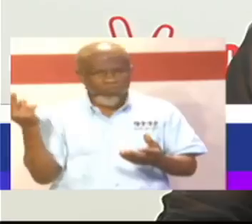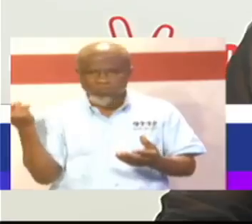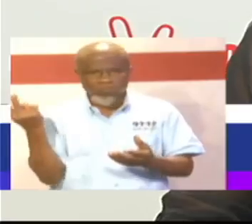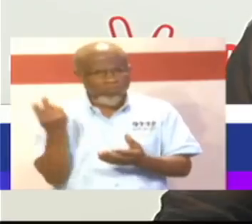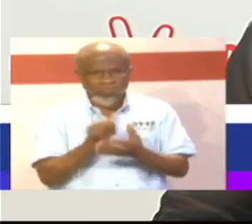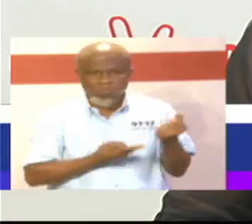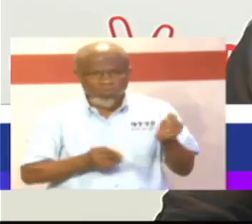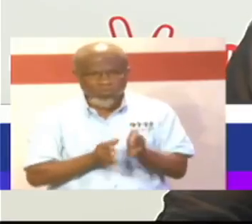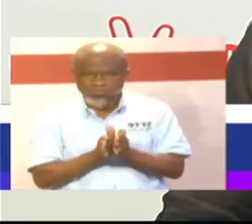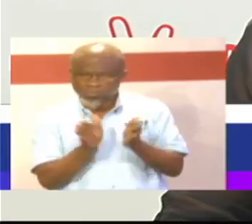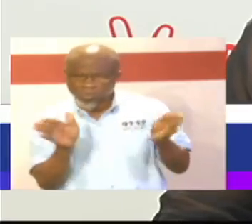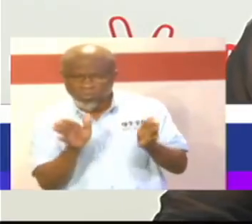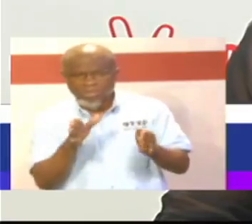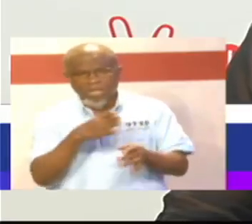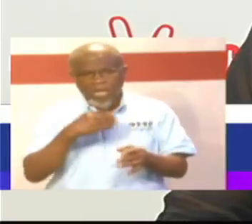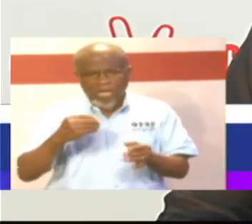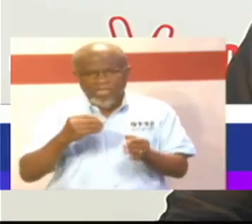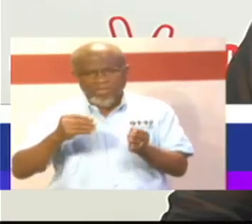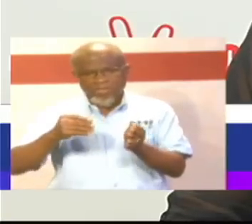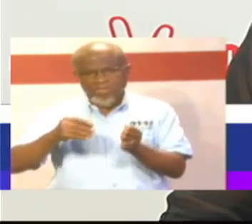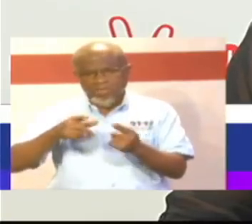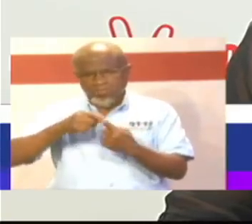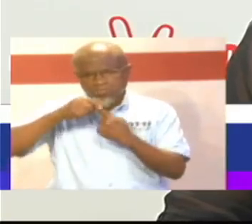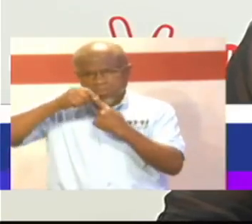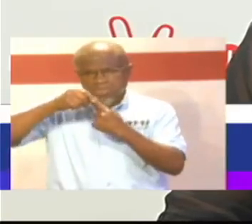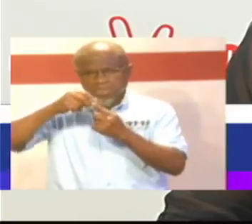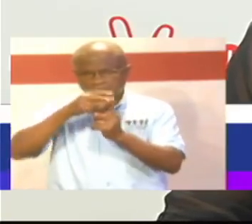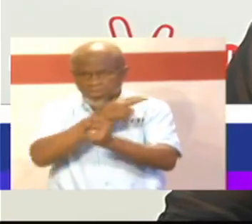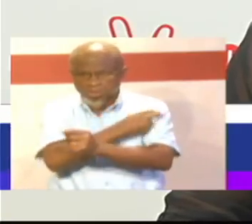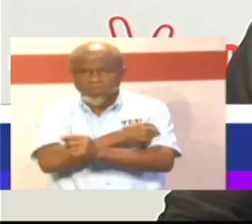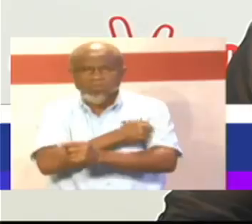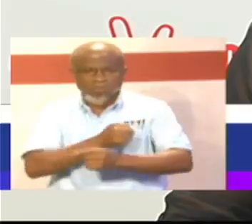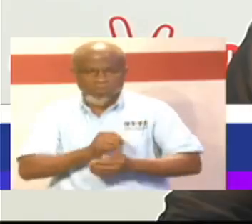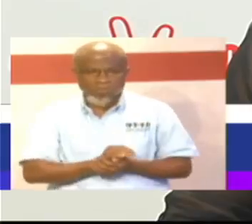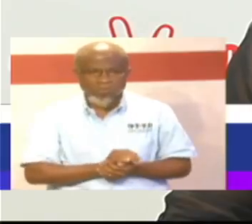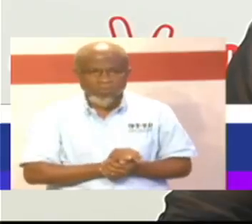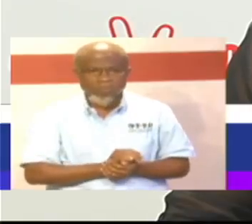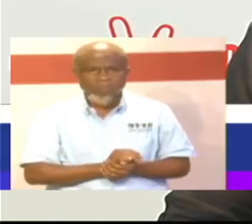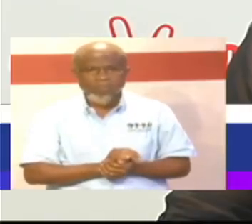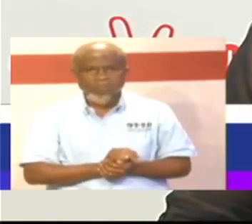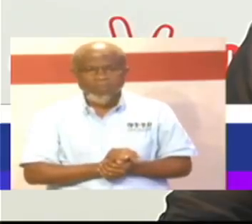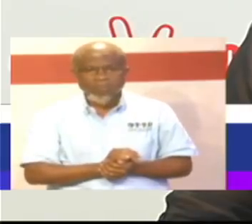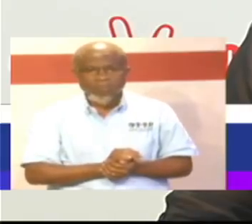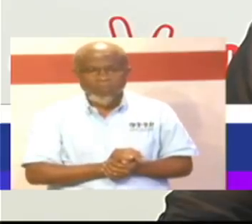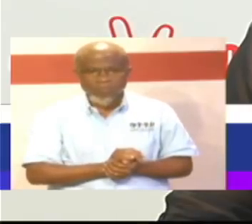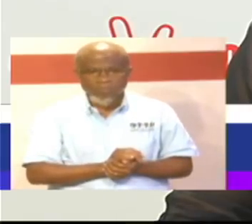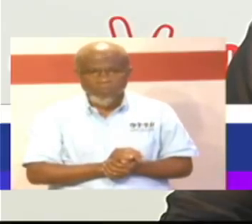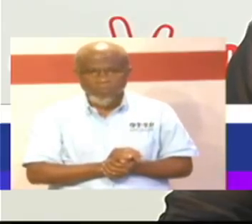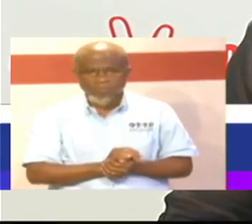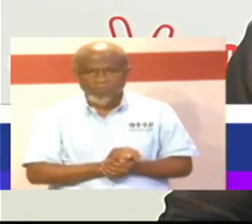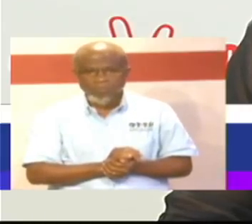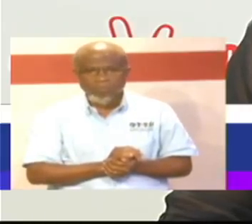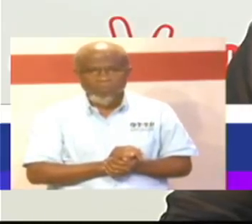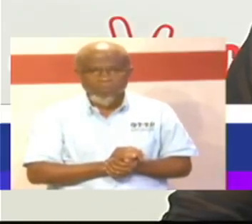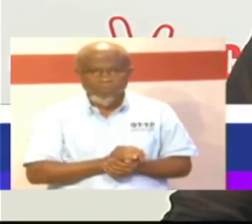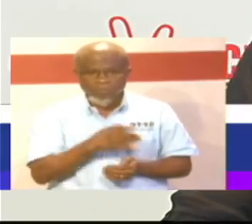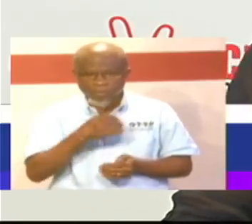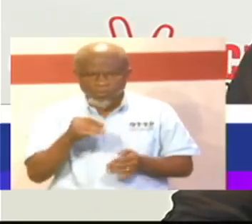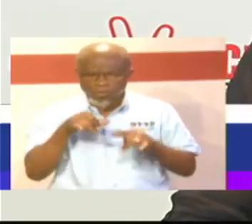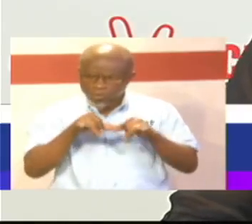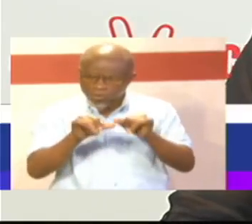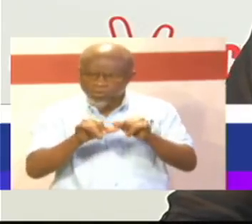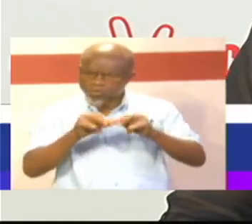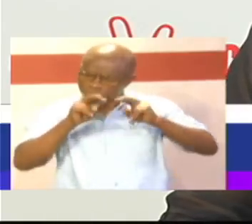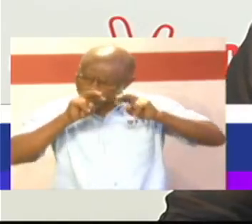system. And also the operations at the facilities in the parallel healthcare system are monitored by the